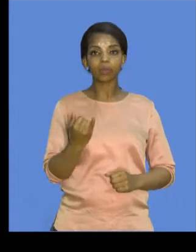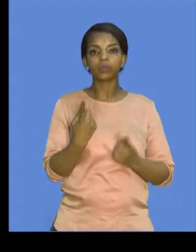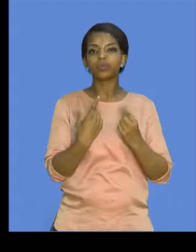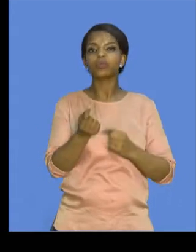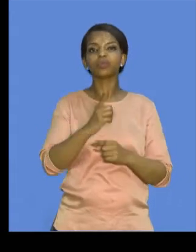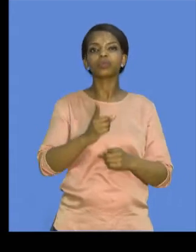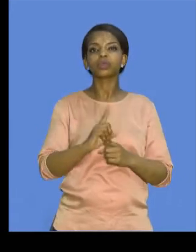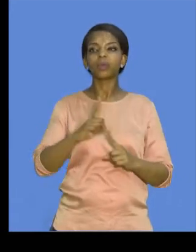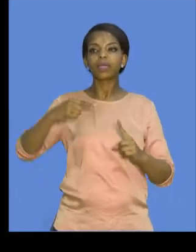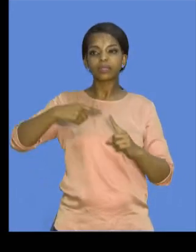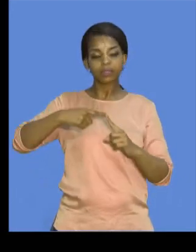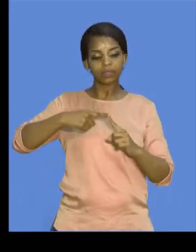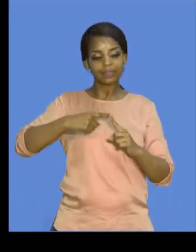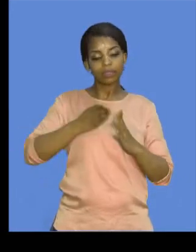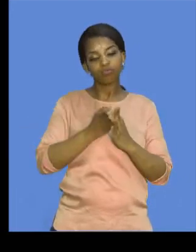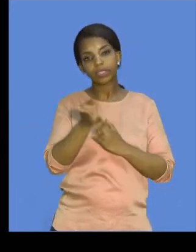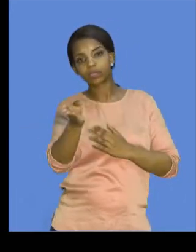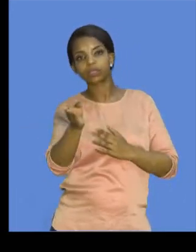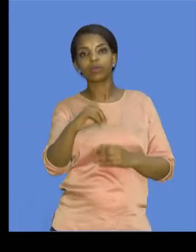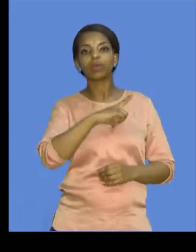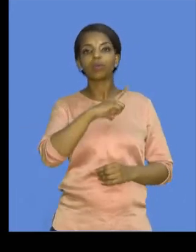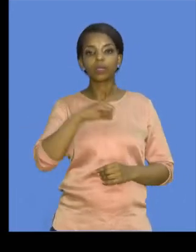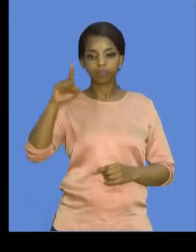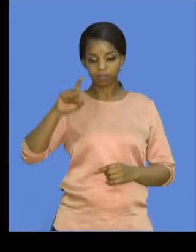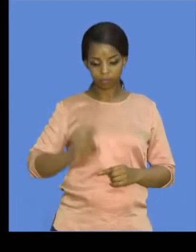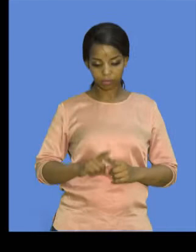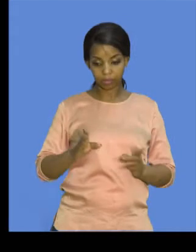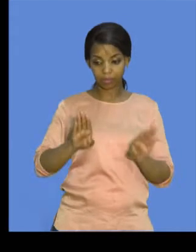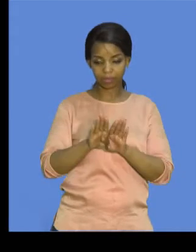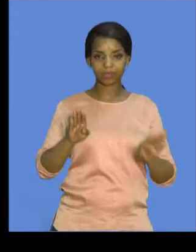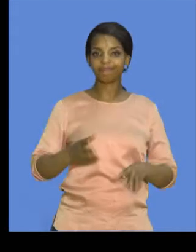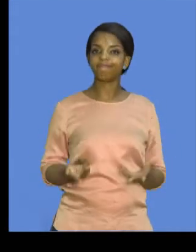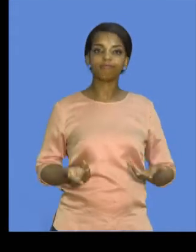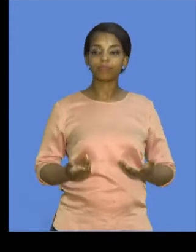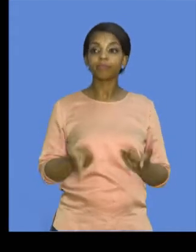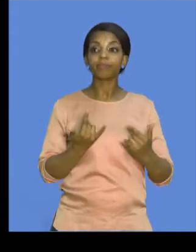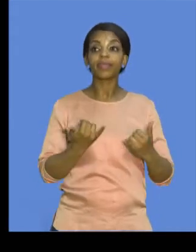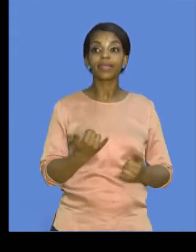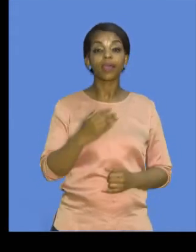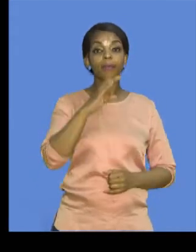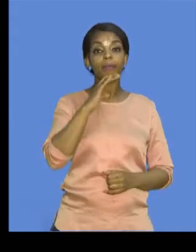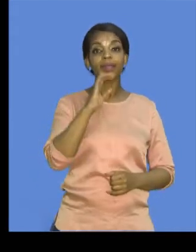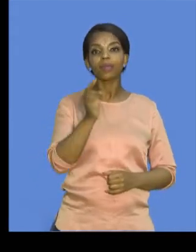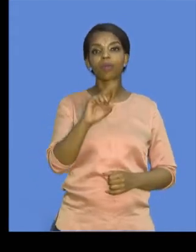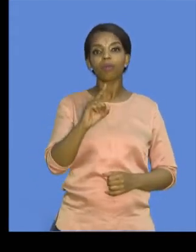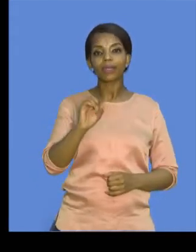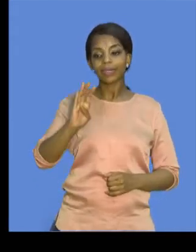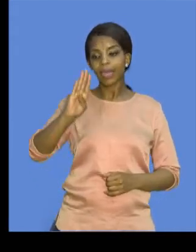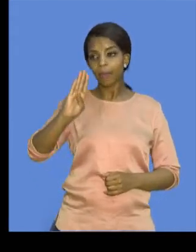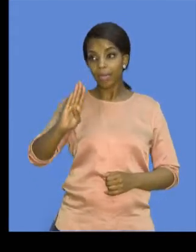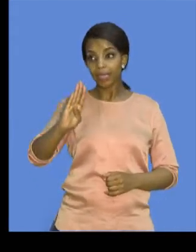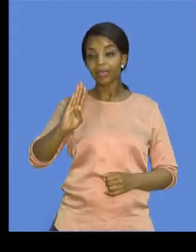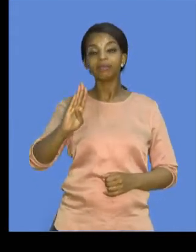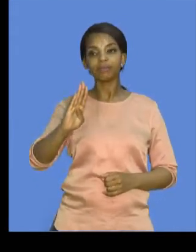direction, because these two are unlike charges. So this is force by B